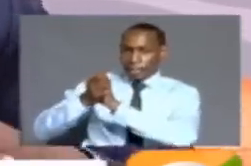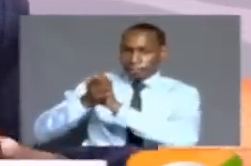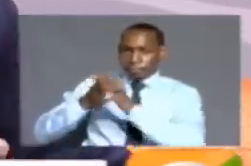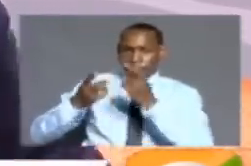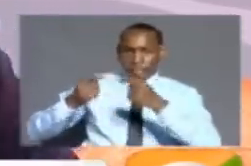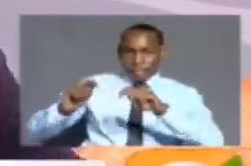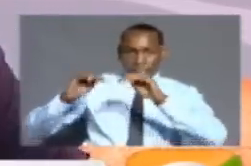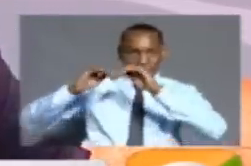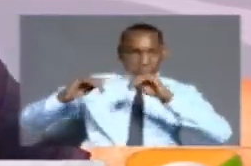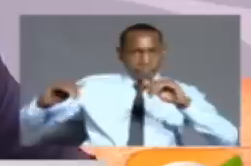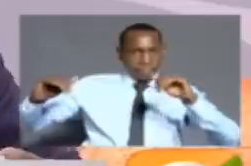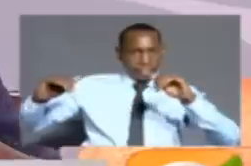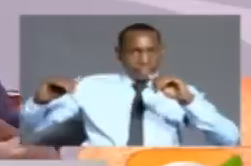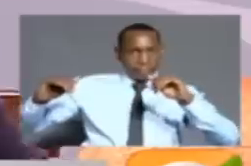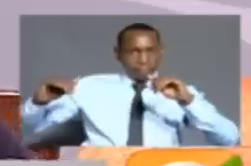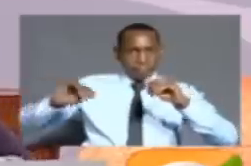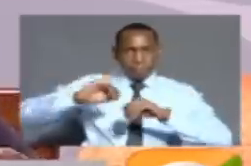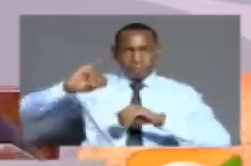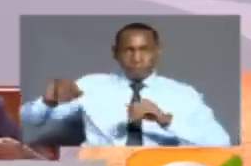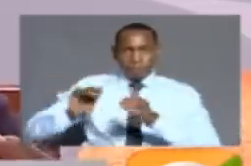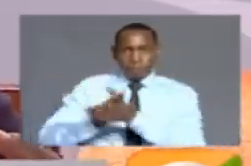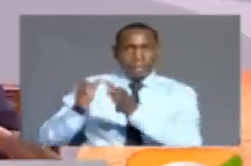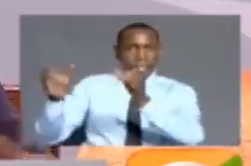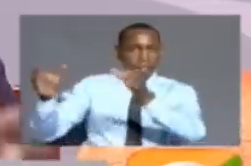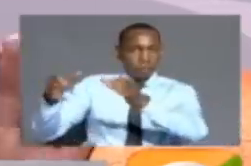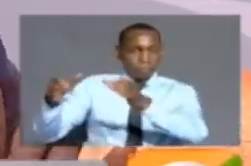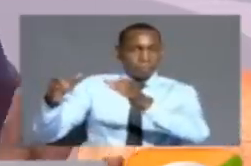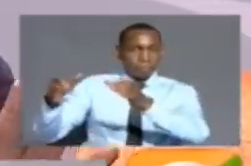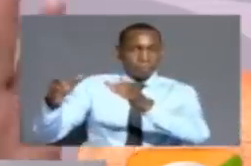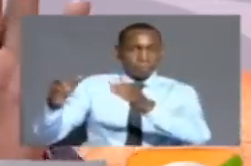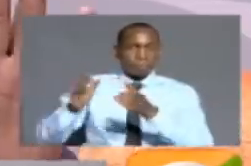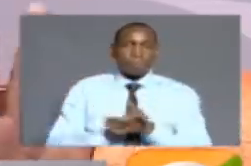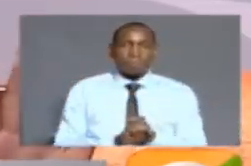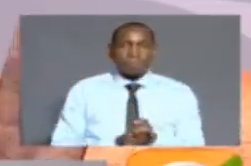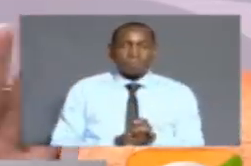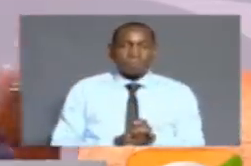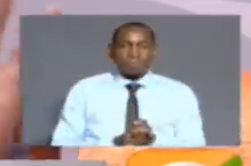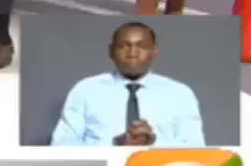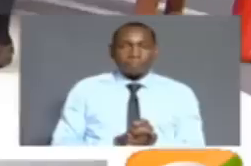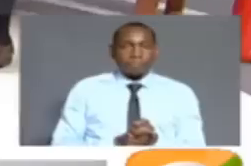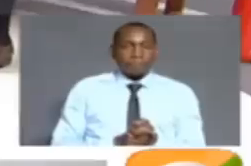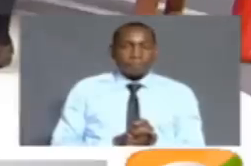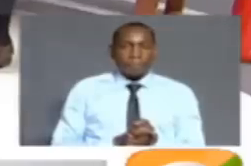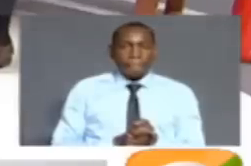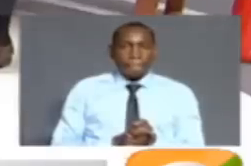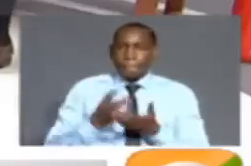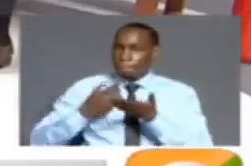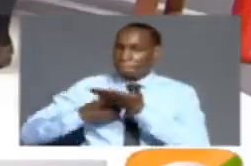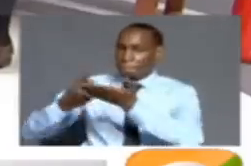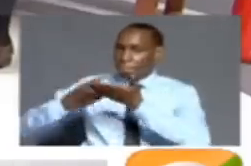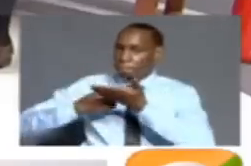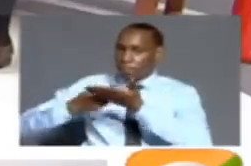and dismantle Jubilee. You know, I think these are just fears.